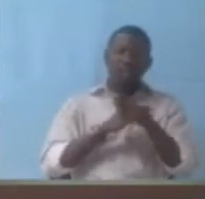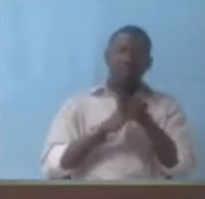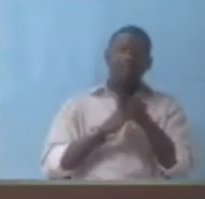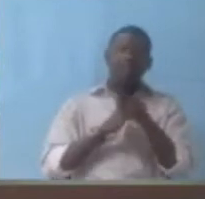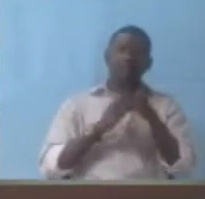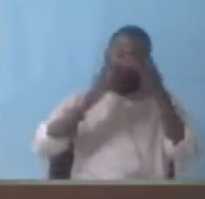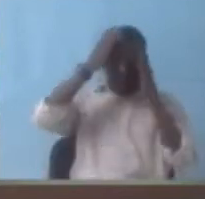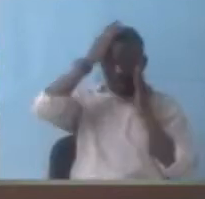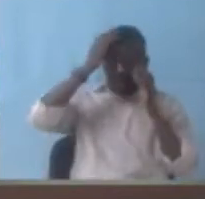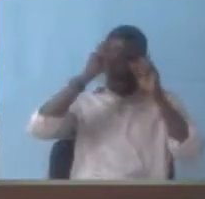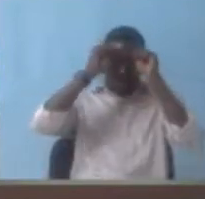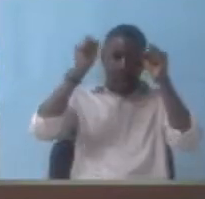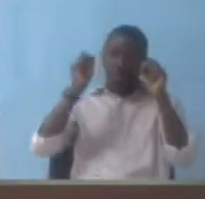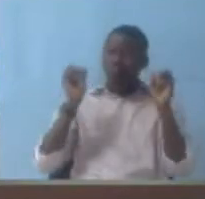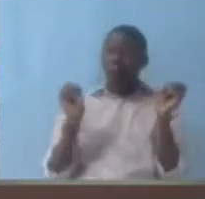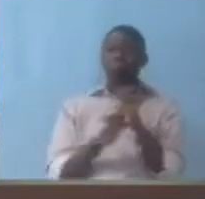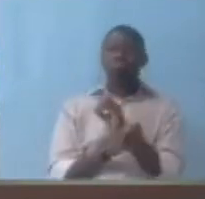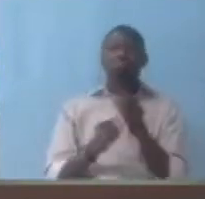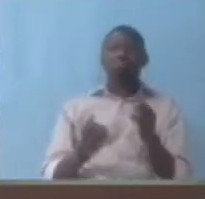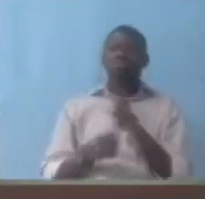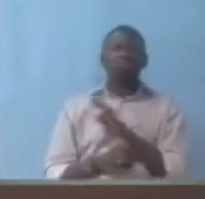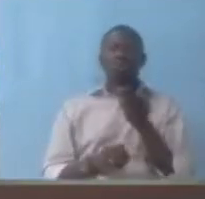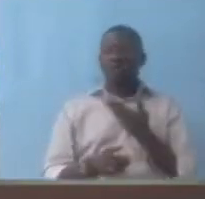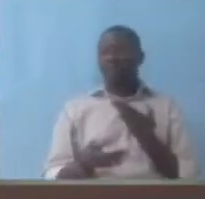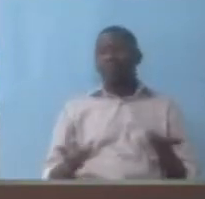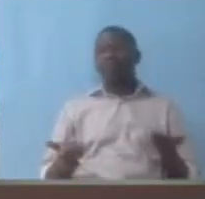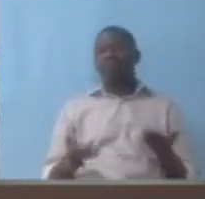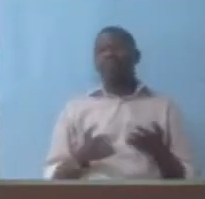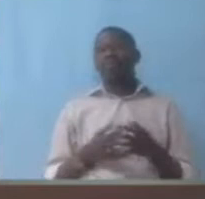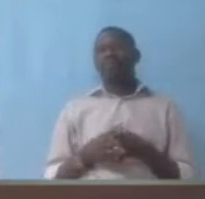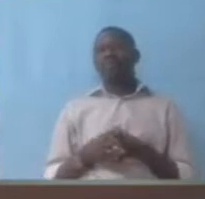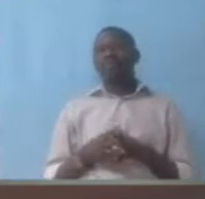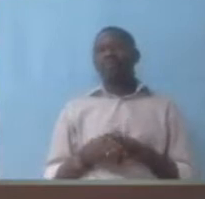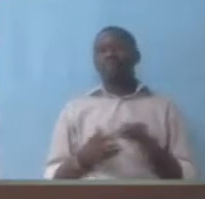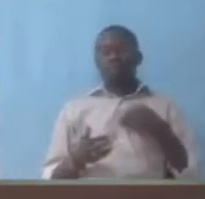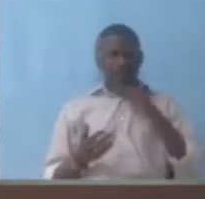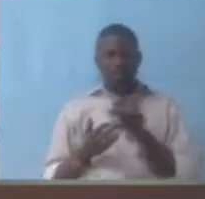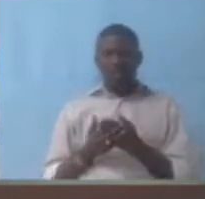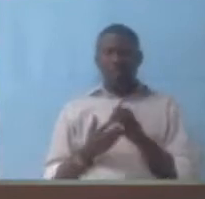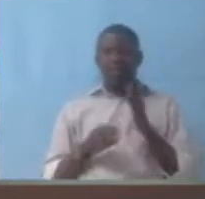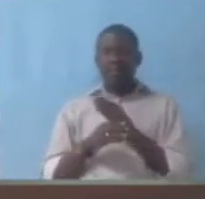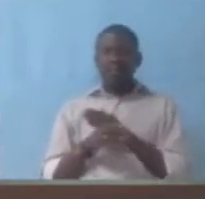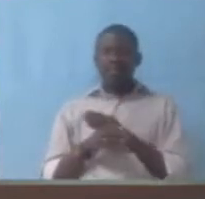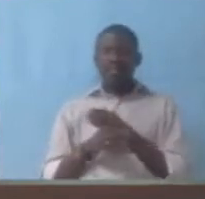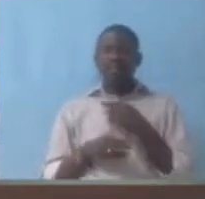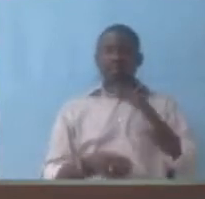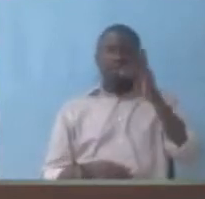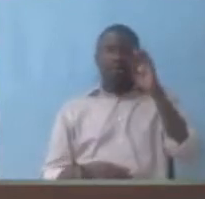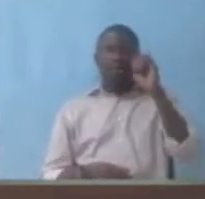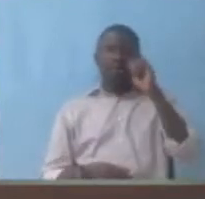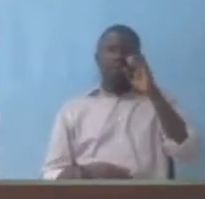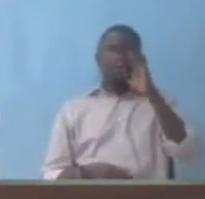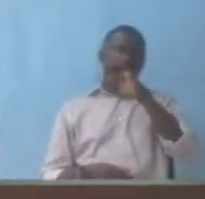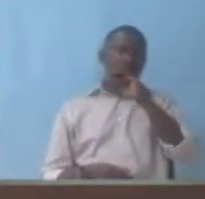ko. Hadamaya nyanta lodula manyan sotola sojar bunda la mararoko. I believe that even before decree number